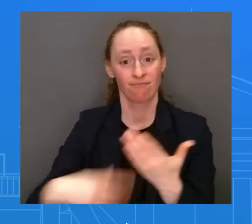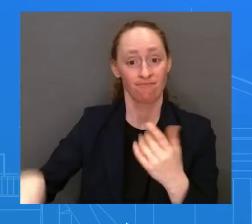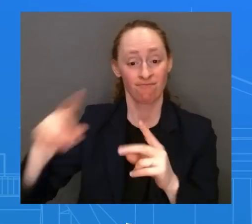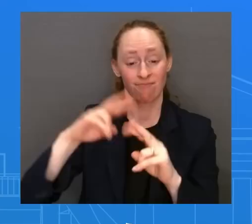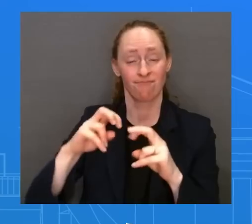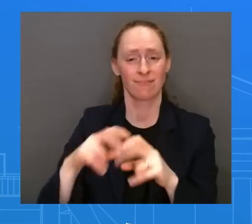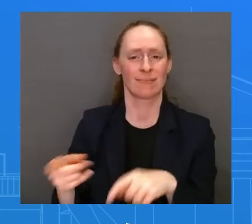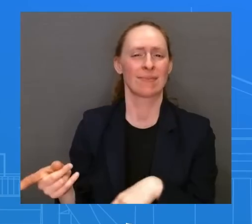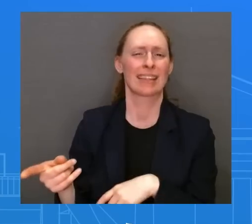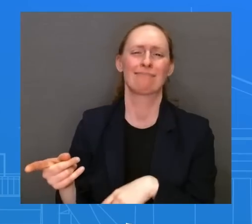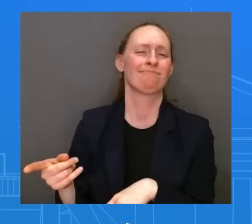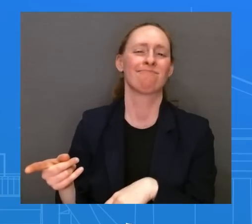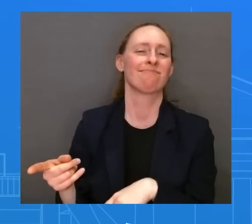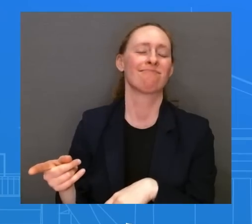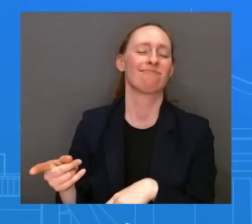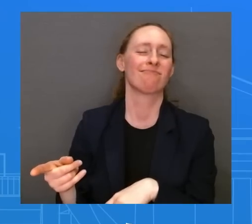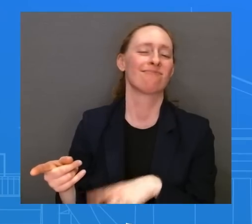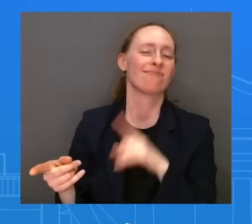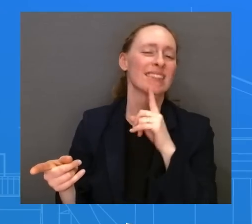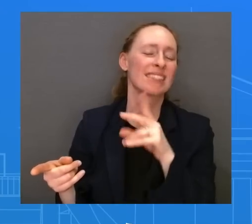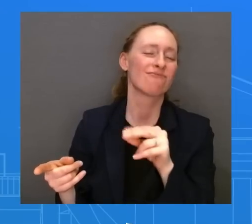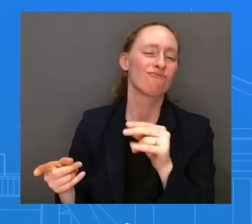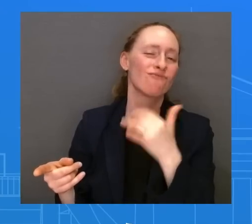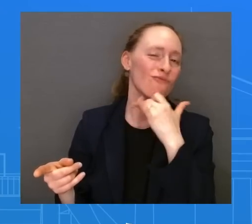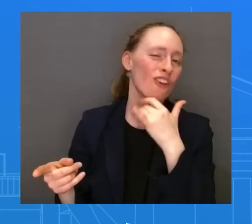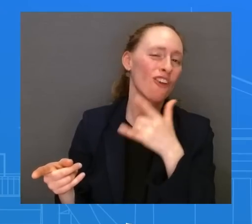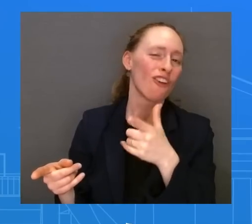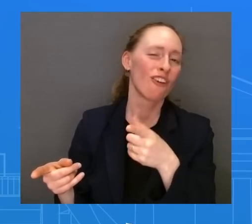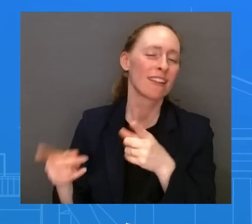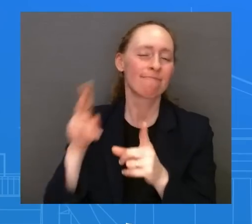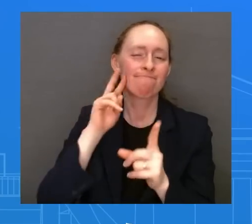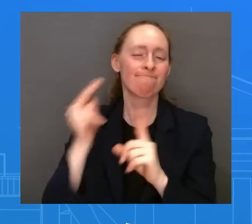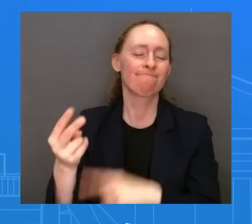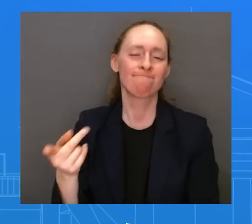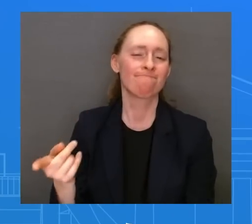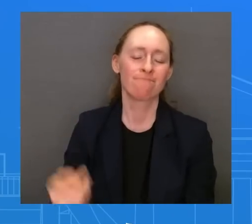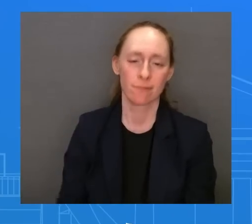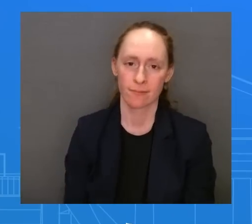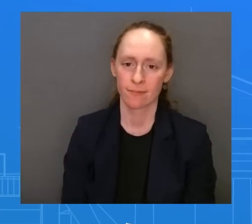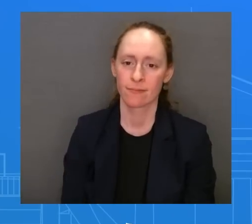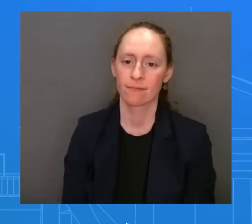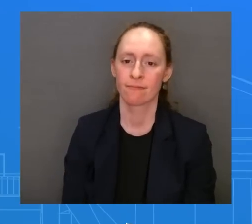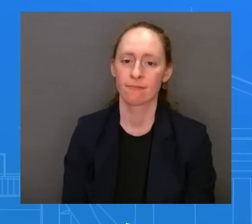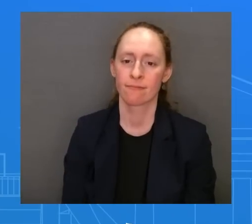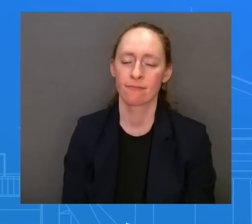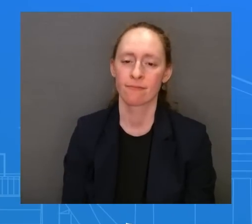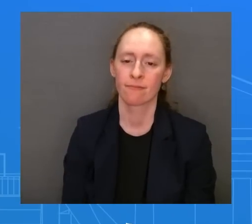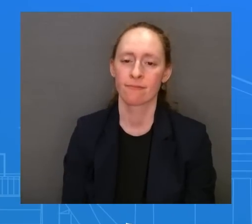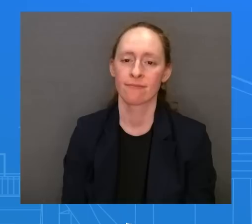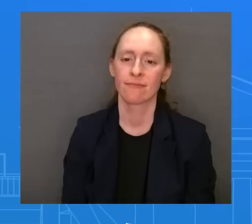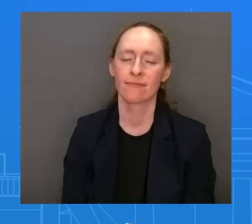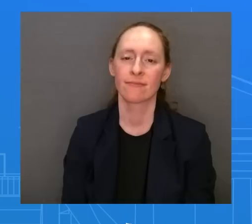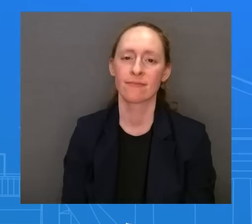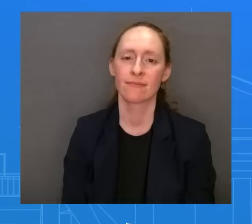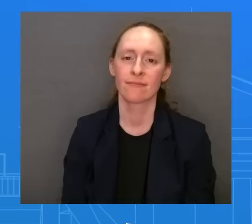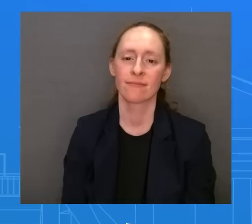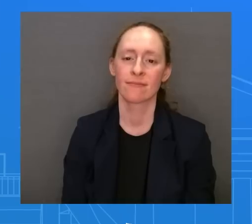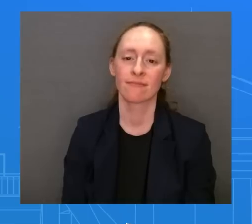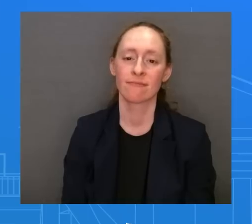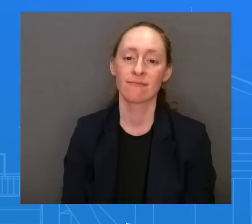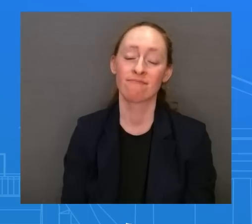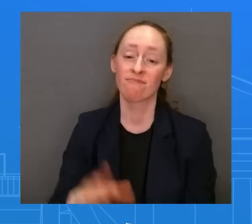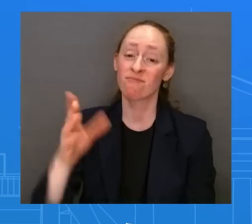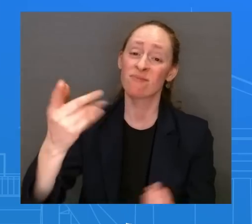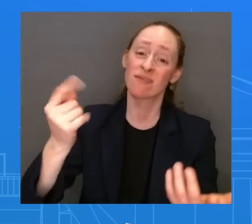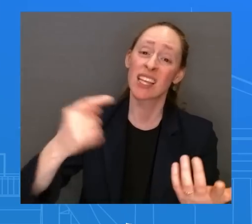uh you know he again this was you know an honest effort by everybody to try try to get at the right outcome no one doubts that they weren't working hard but